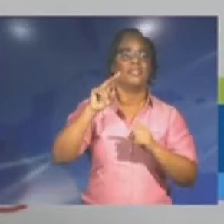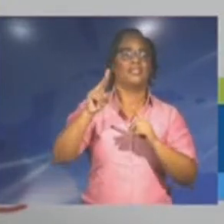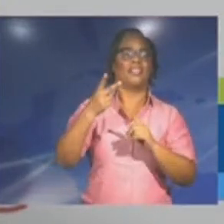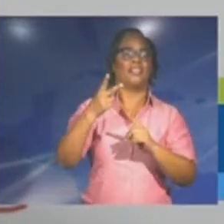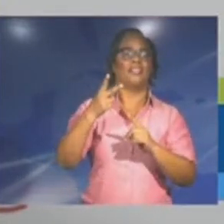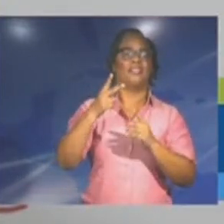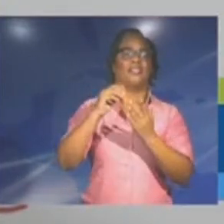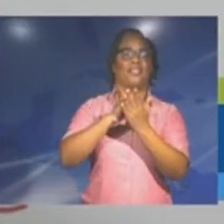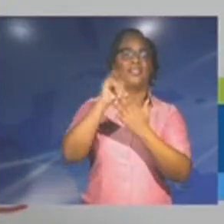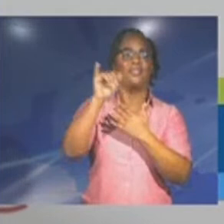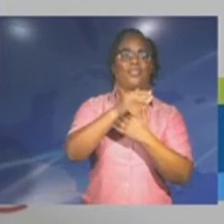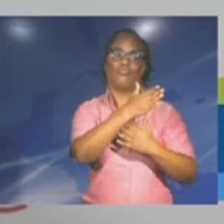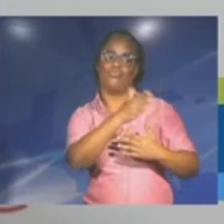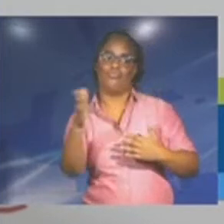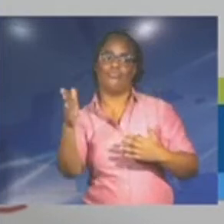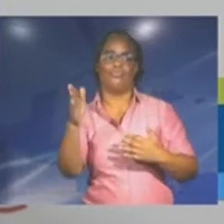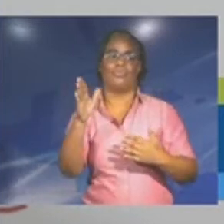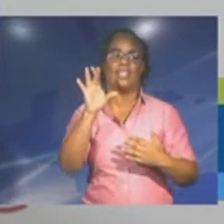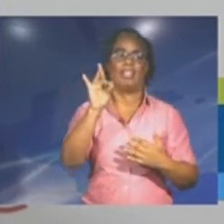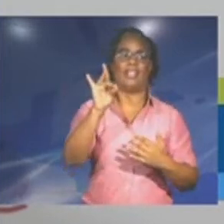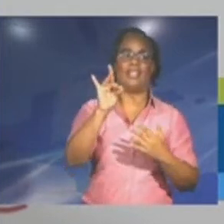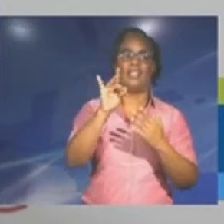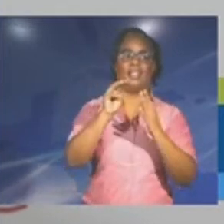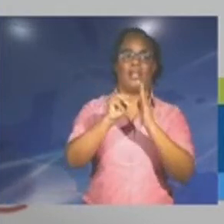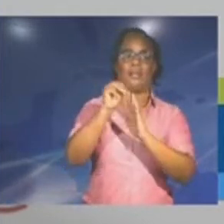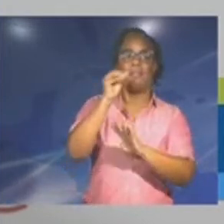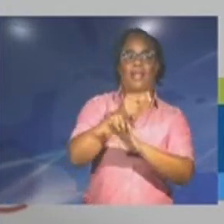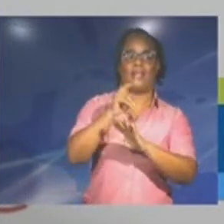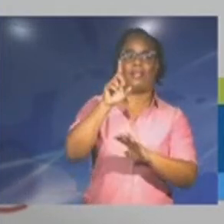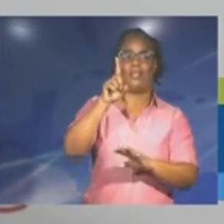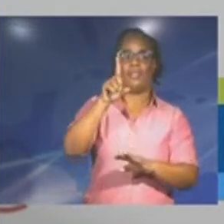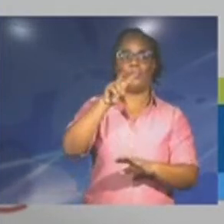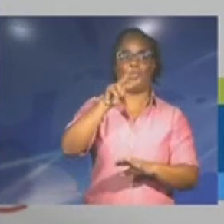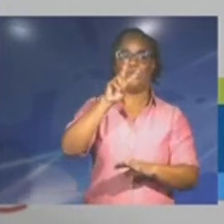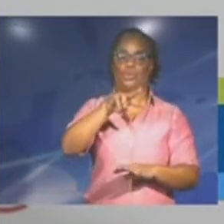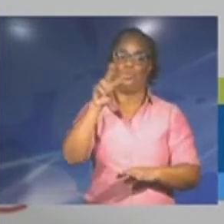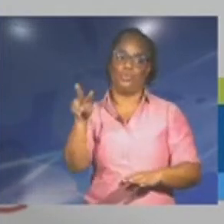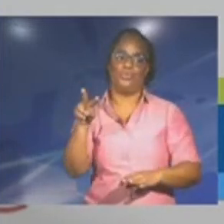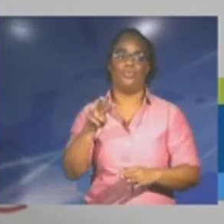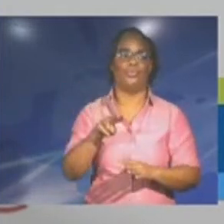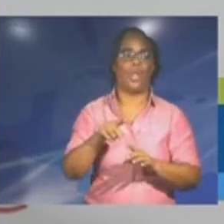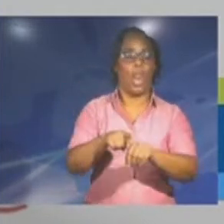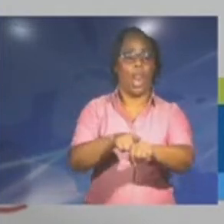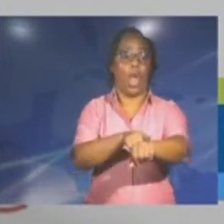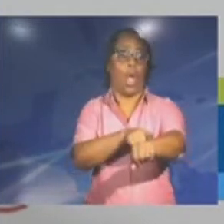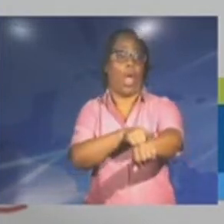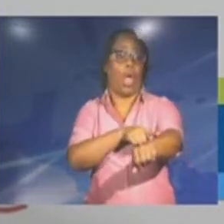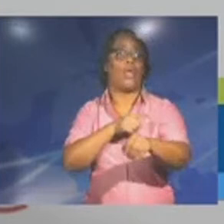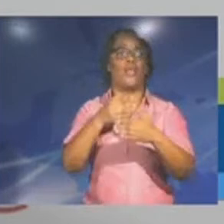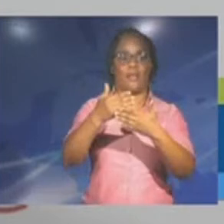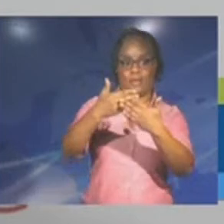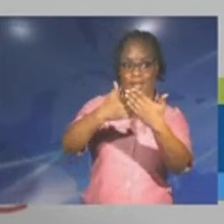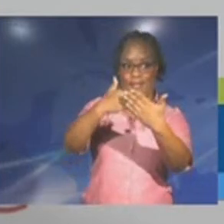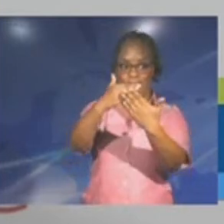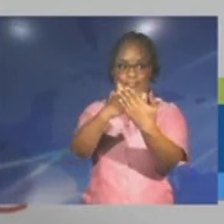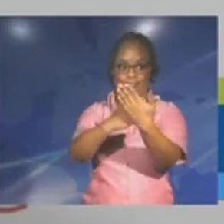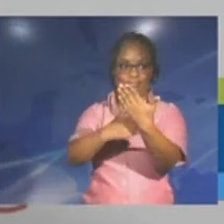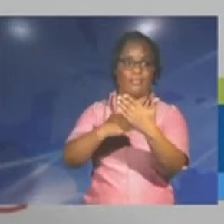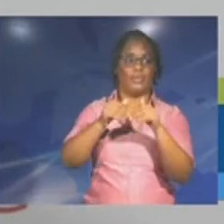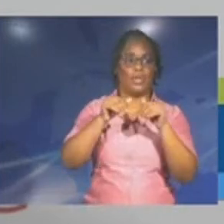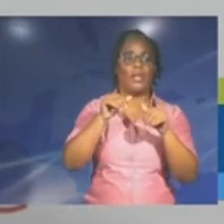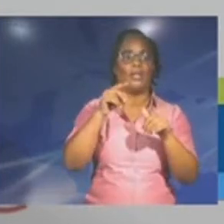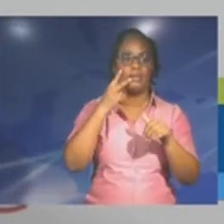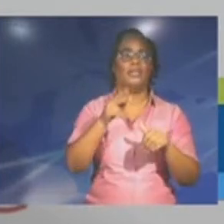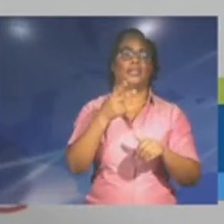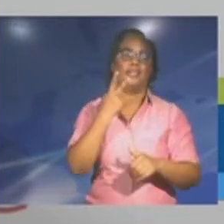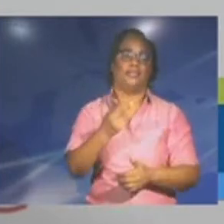May 2022. So it's a bit long, but we will go it through step by step. It's broken down by district.